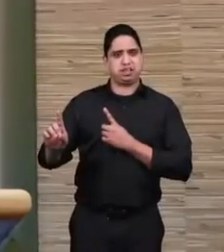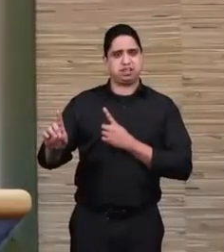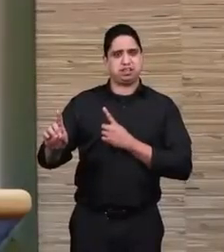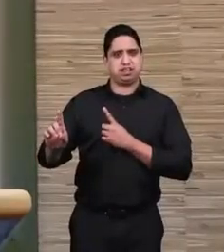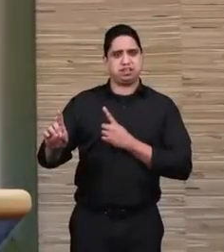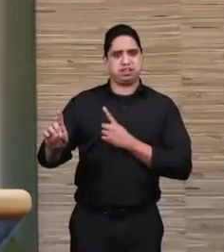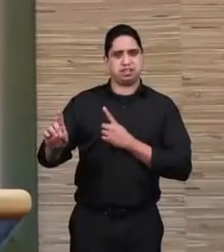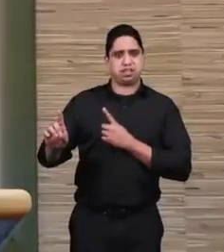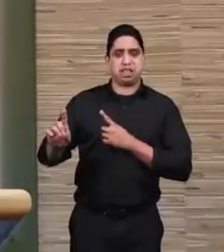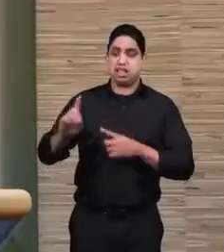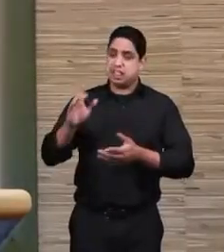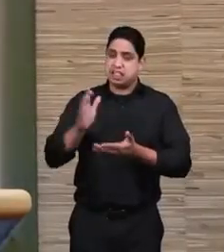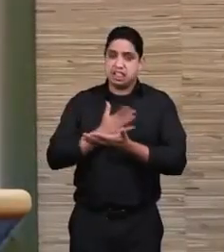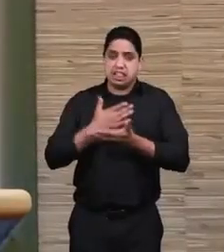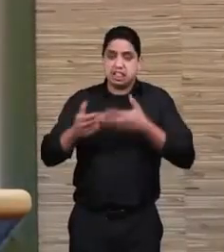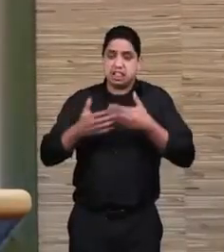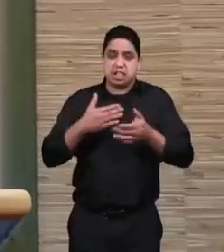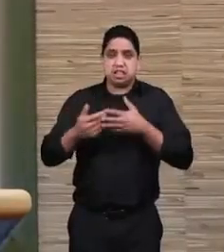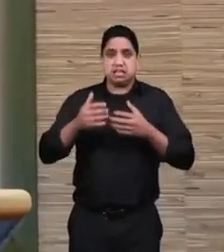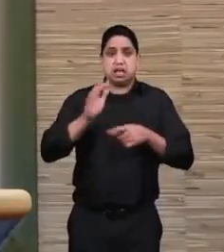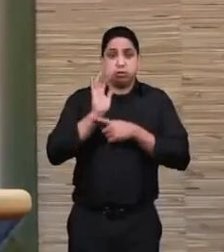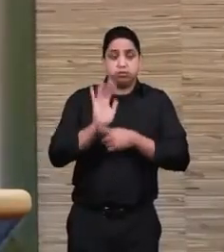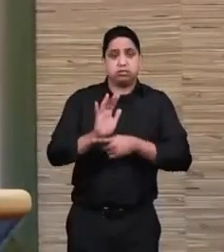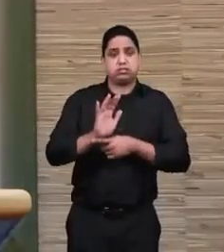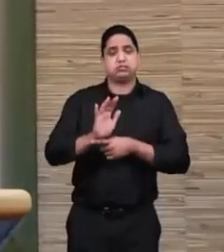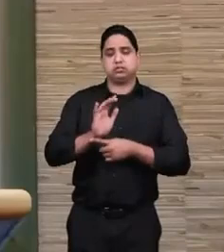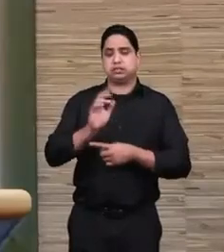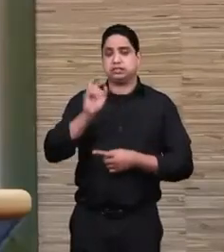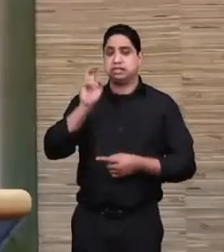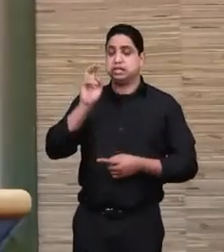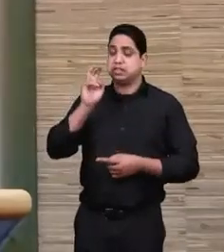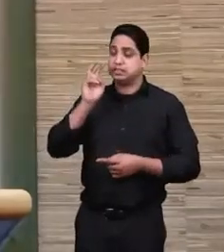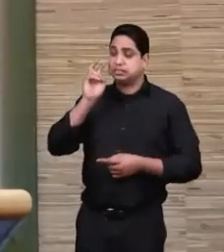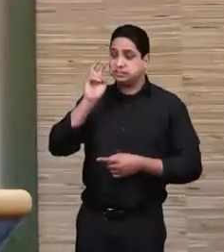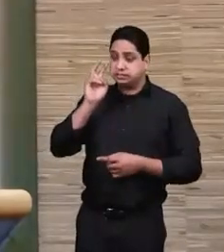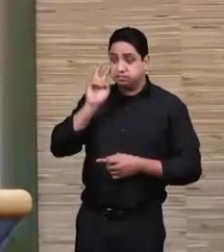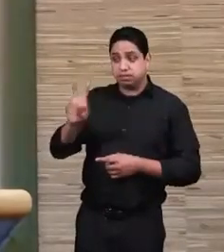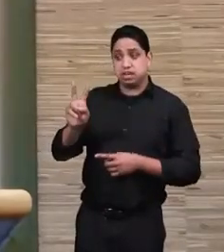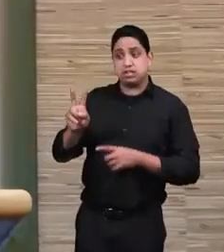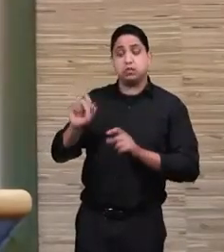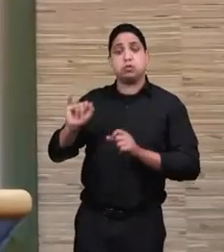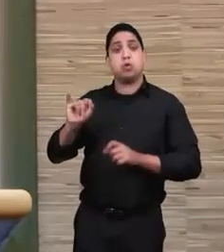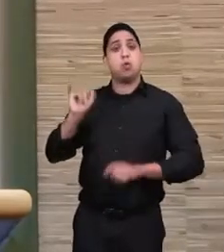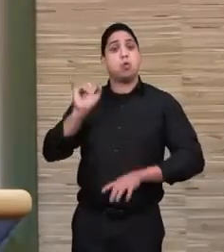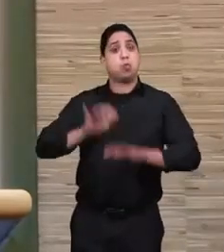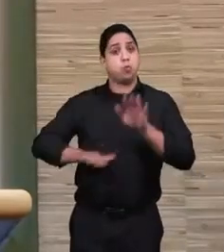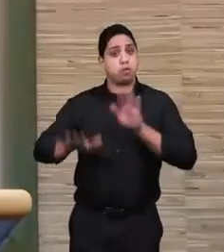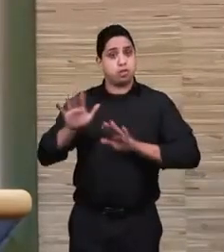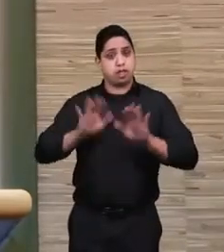need help in any situation. But the sadness really brings us down.